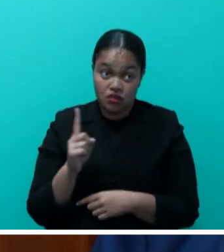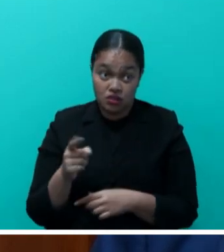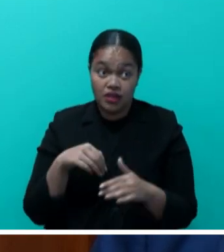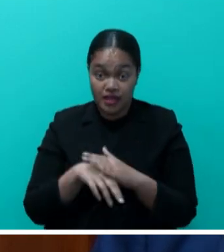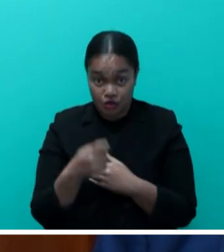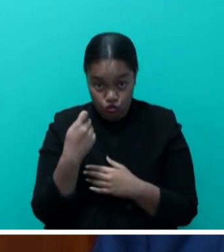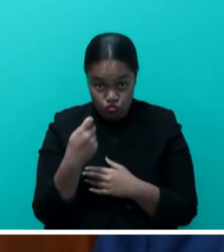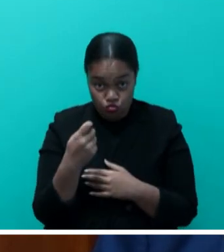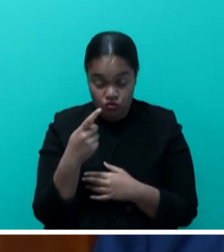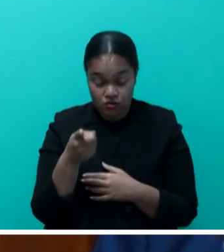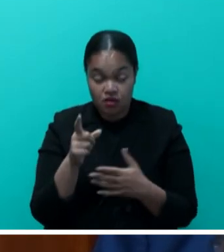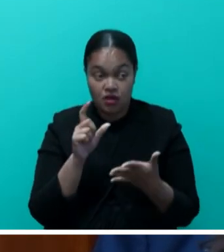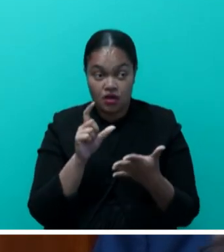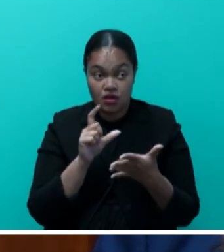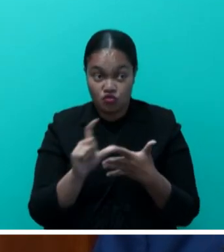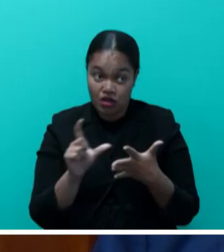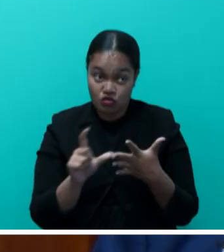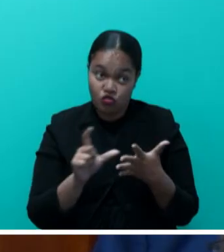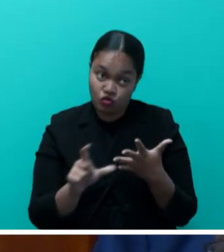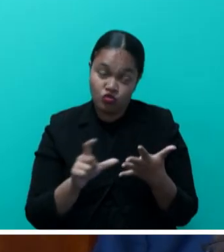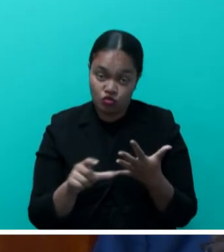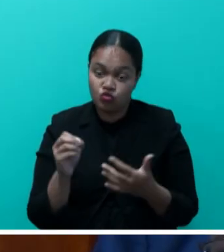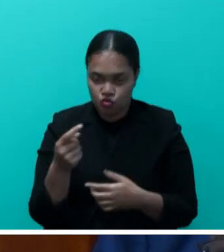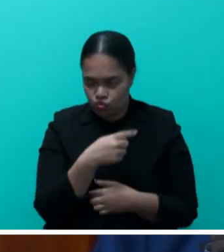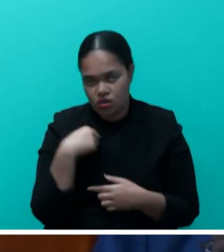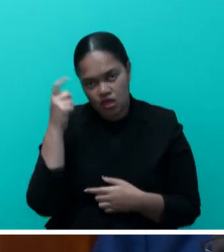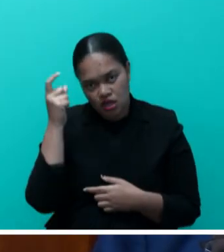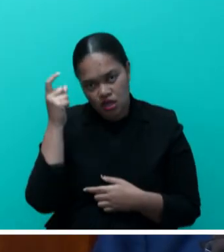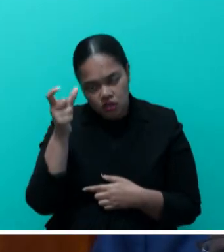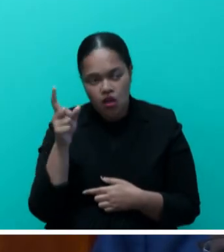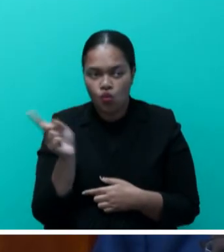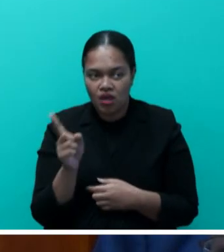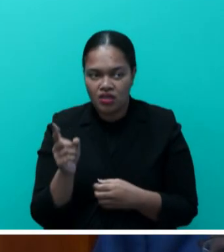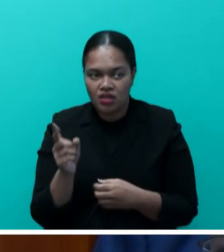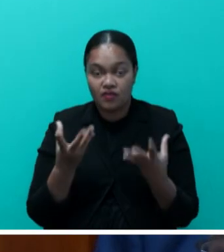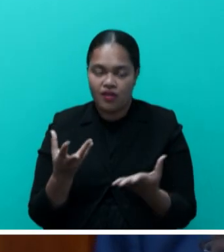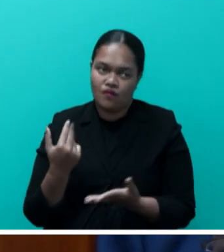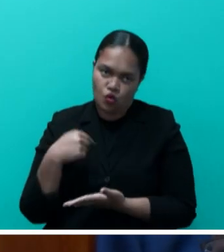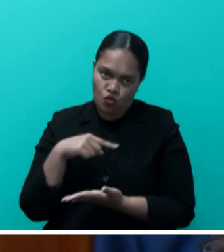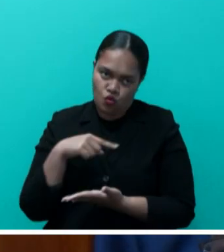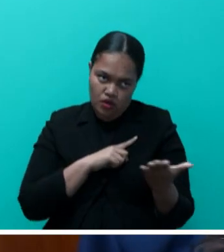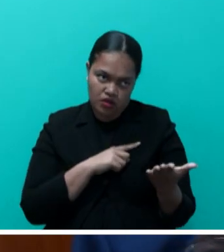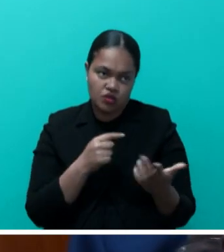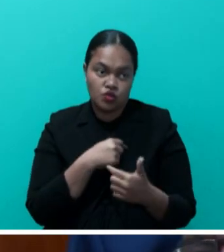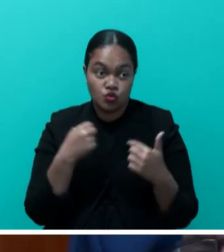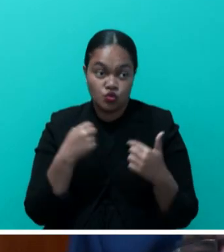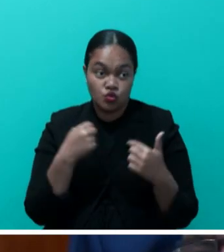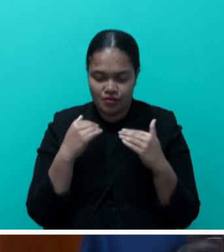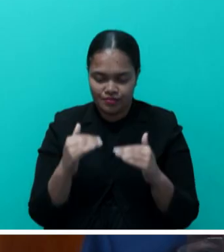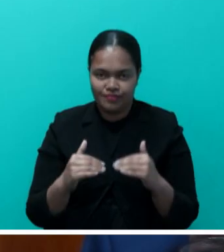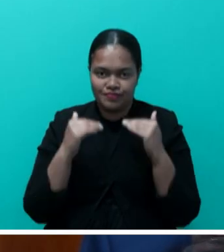category. So we do need to be concerned about what is available for us as we go into this age